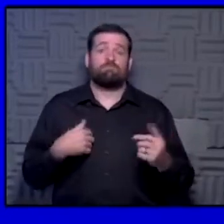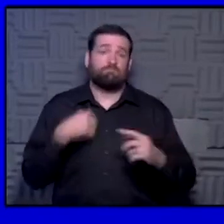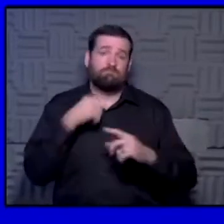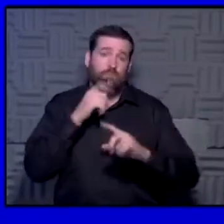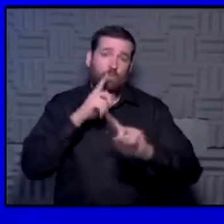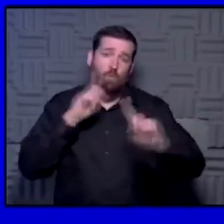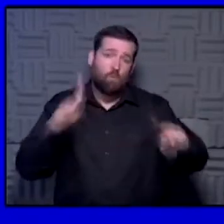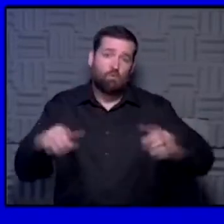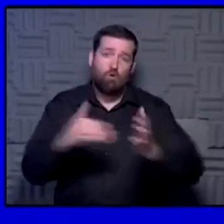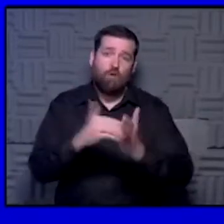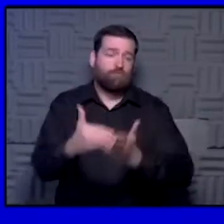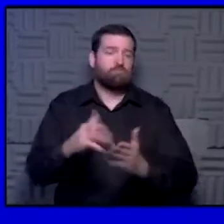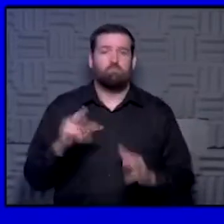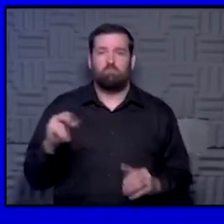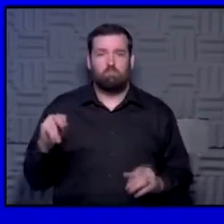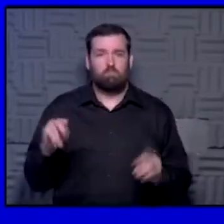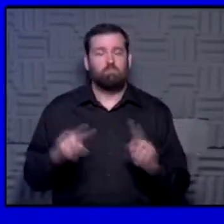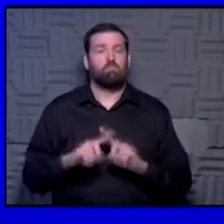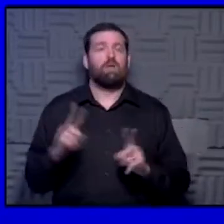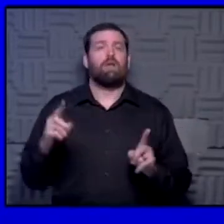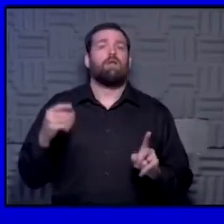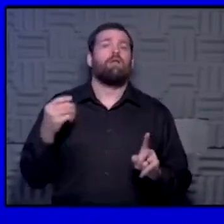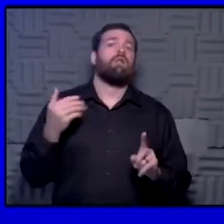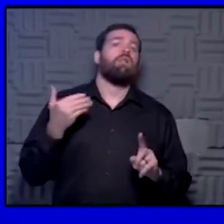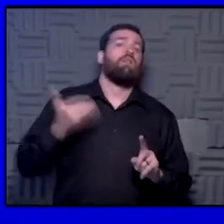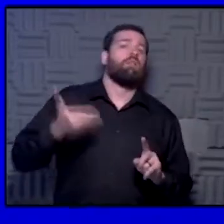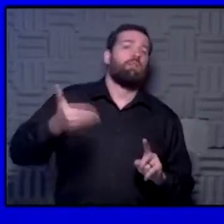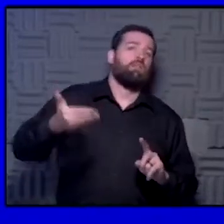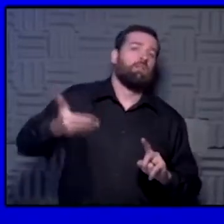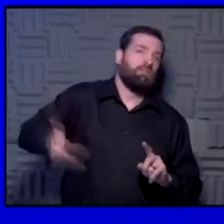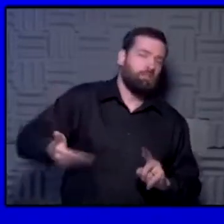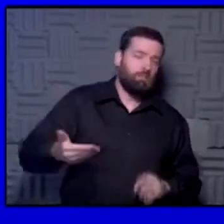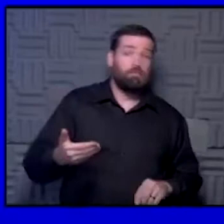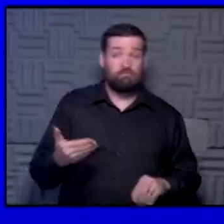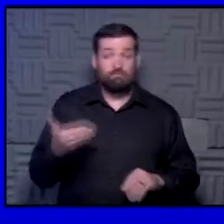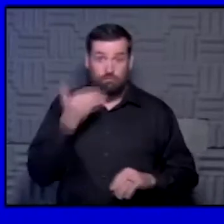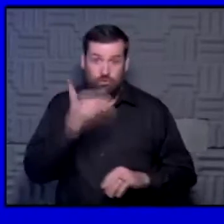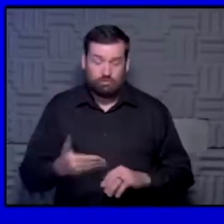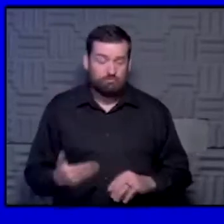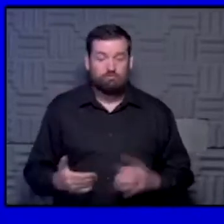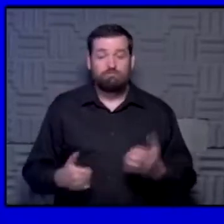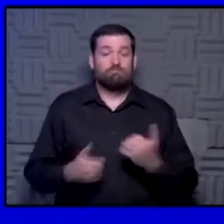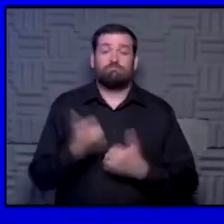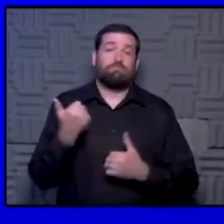a lot here in the hospital, but we do order them a little bit. They are good. I think more